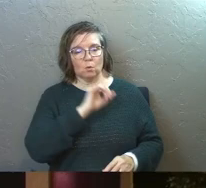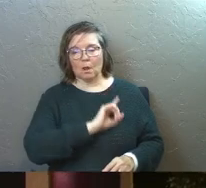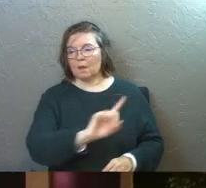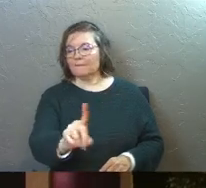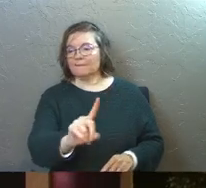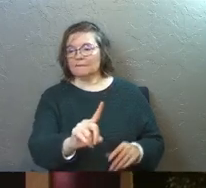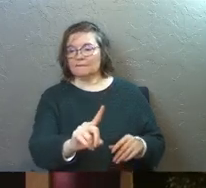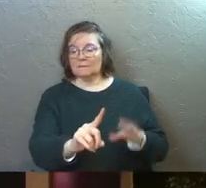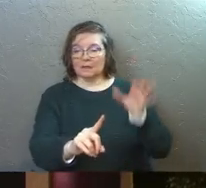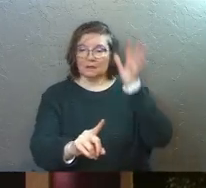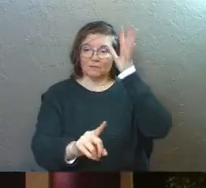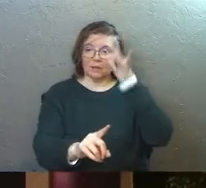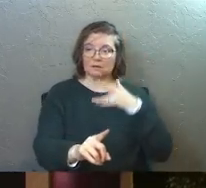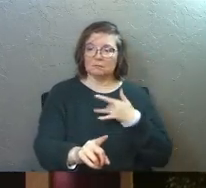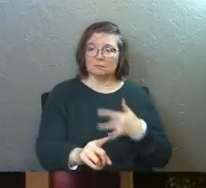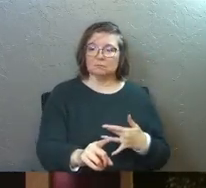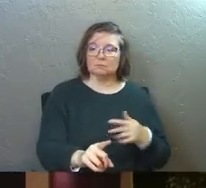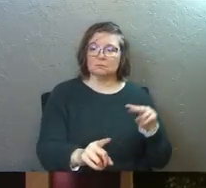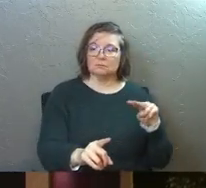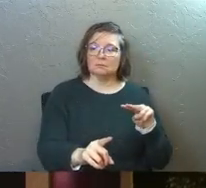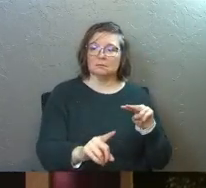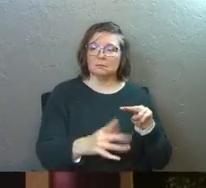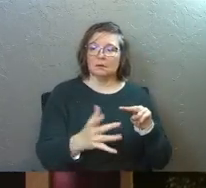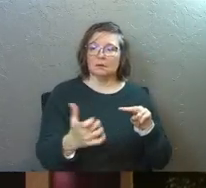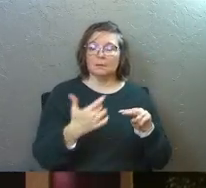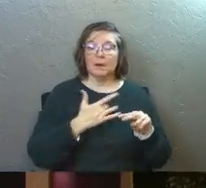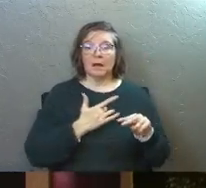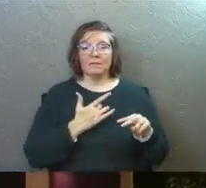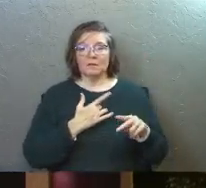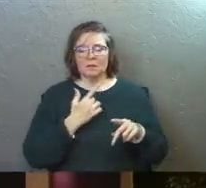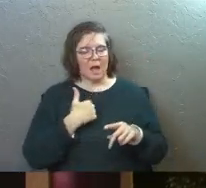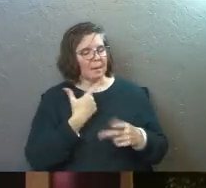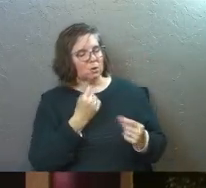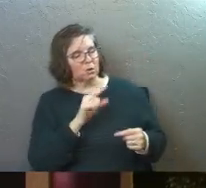right? Being unfaithful to the Lord and choosing our own way, saying, this is what I feel like